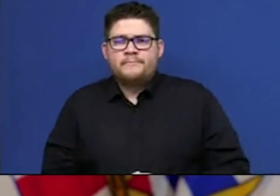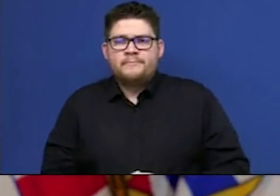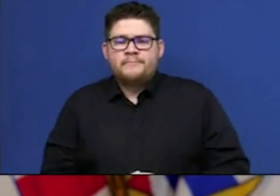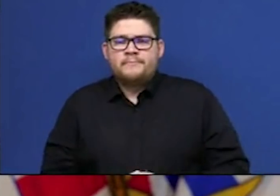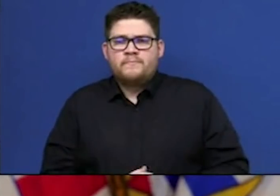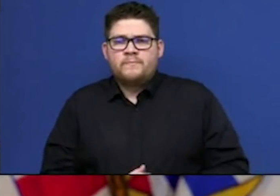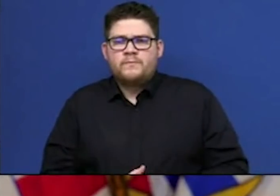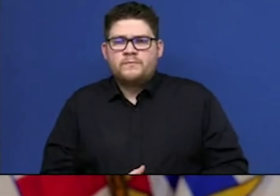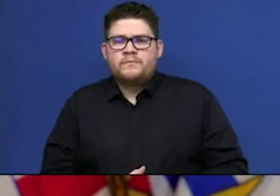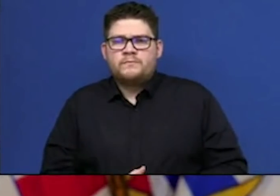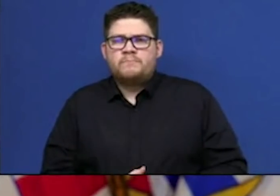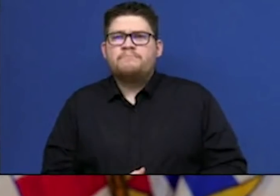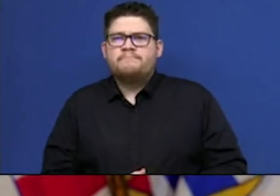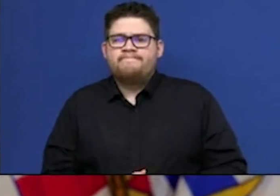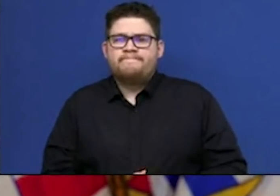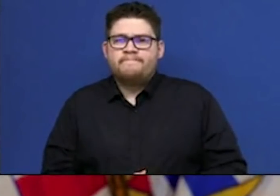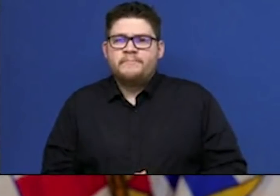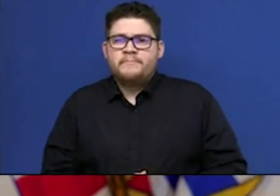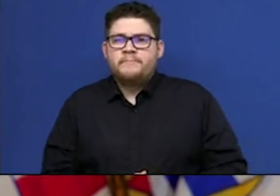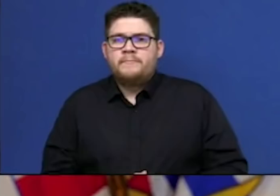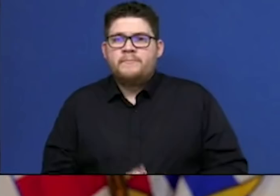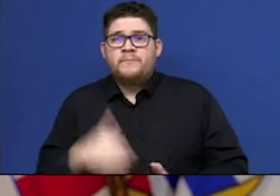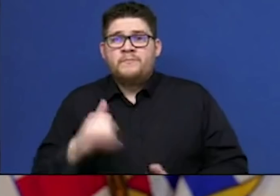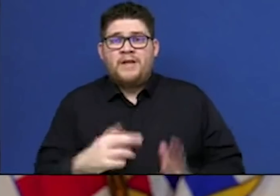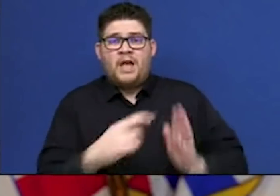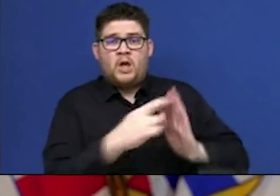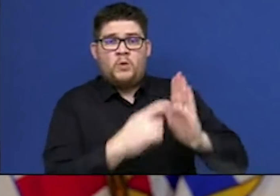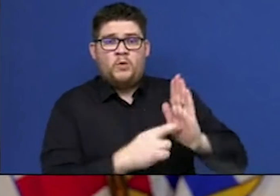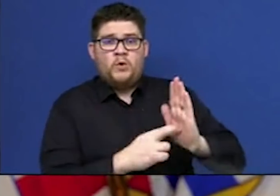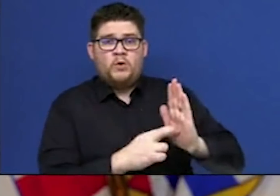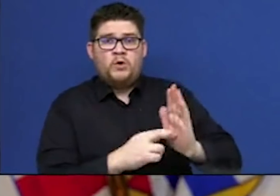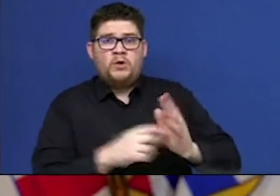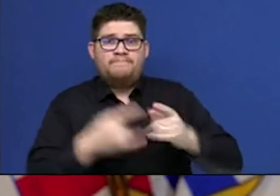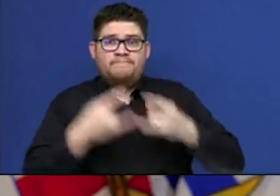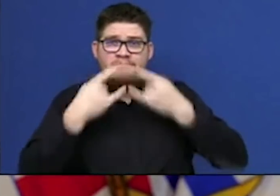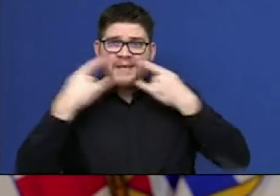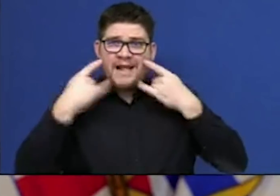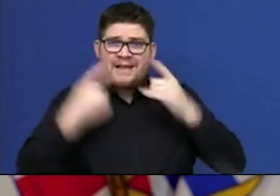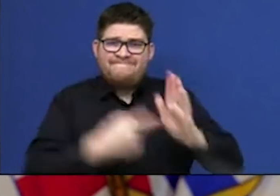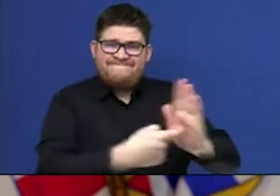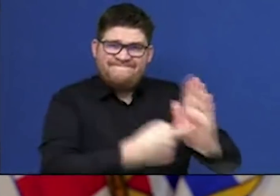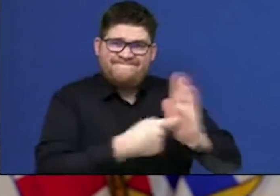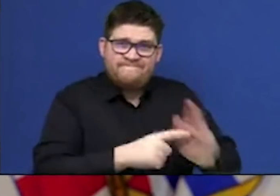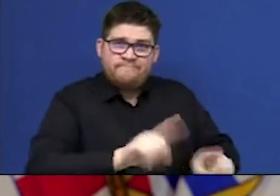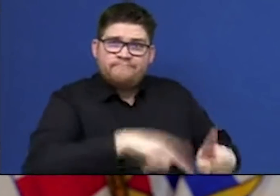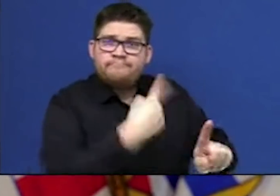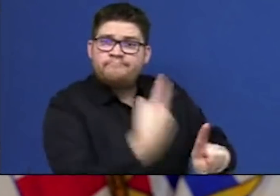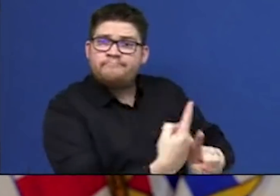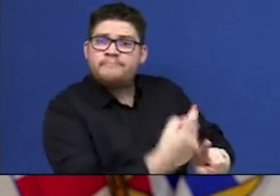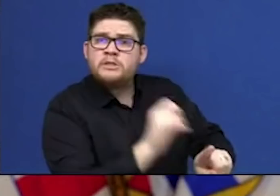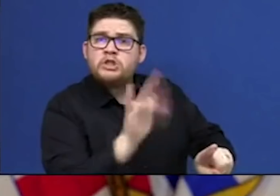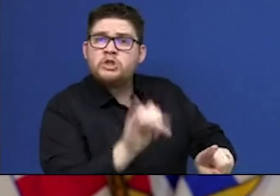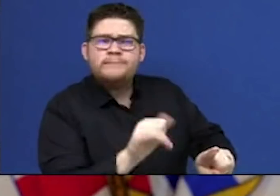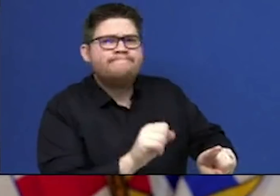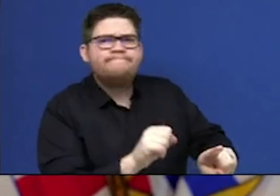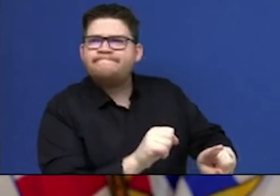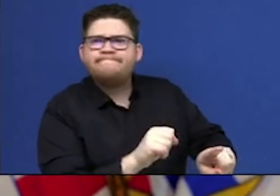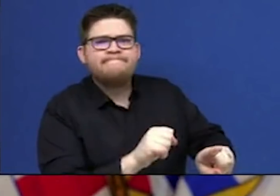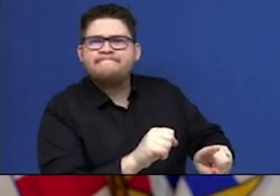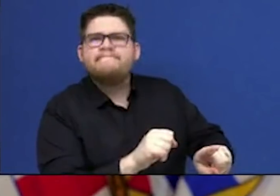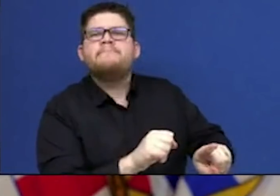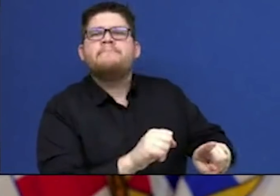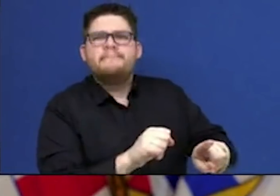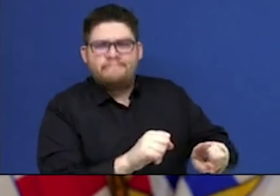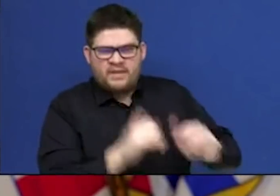we're going to be updating our K-12 public health guidance to support mask wearing for all students down to grade